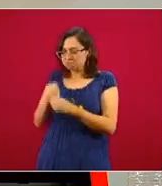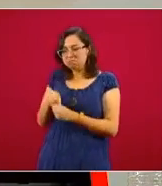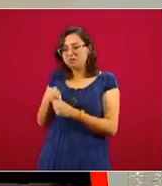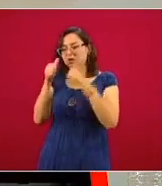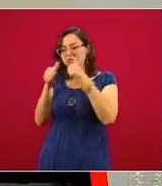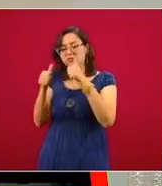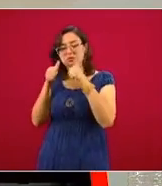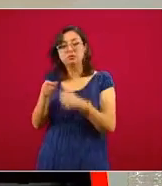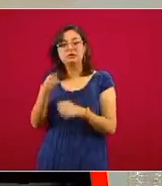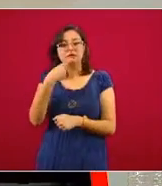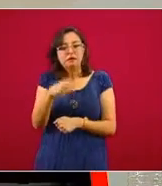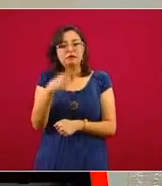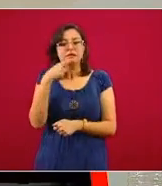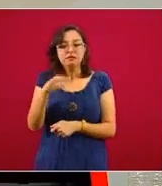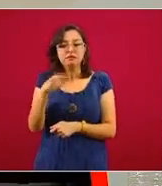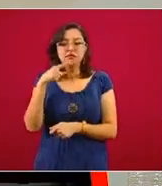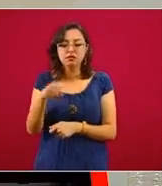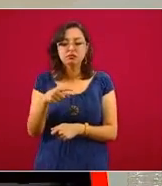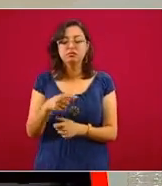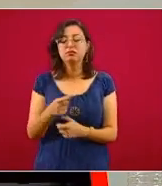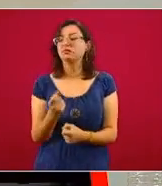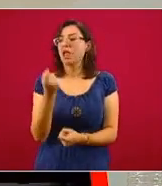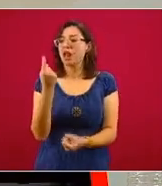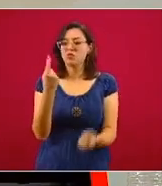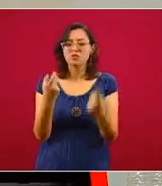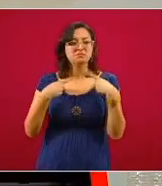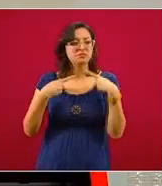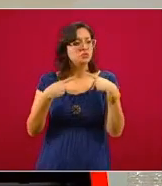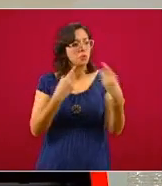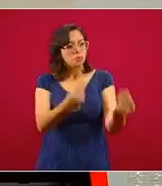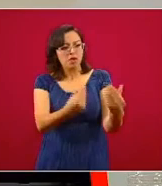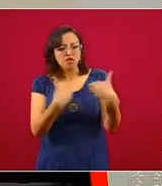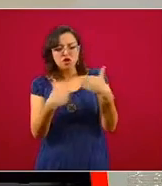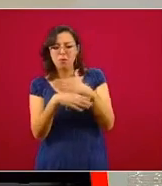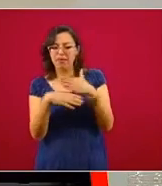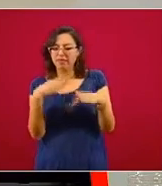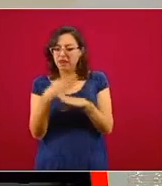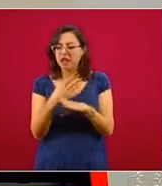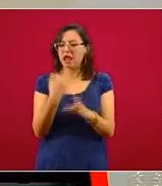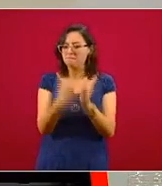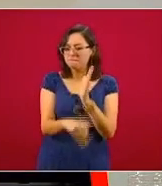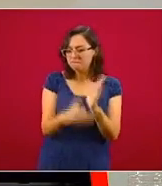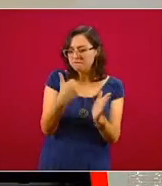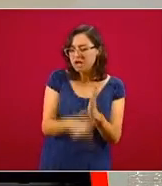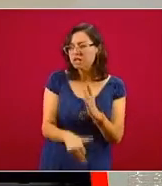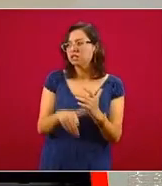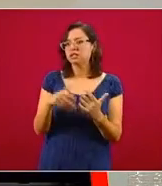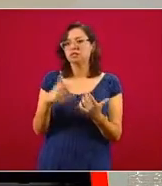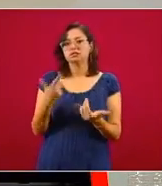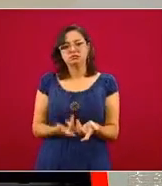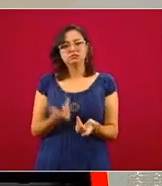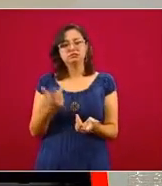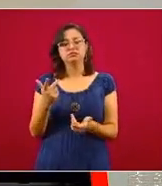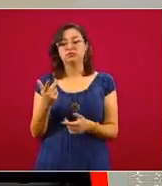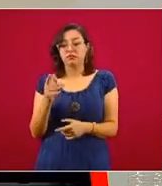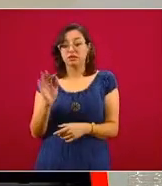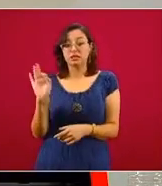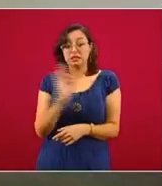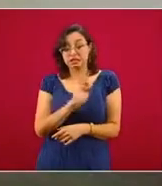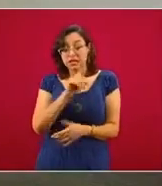It's really helpful for us to have those comments when they say, someone is not giving us our personal protective